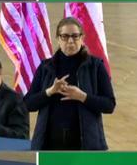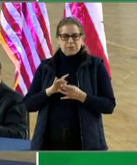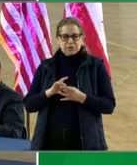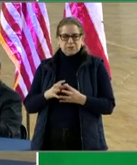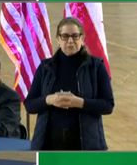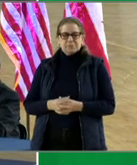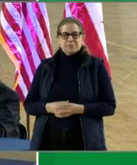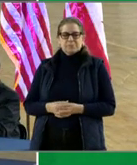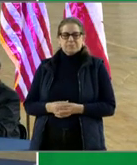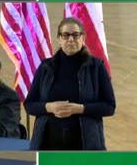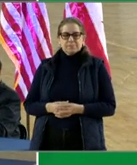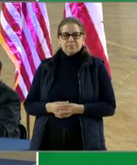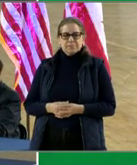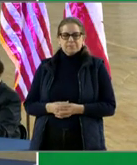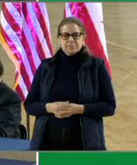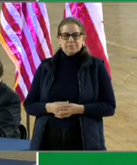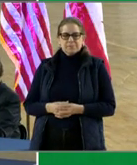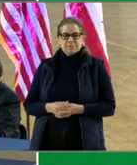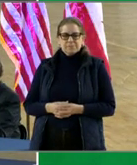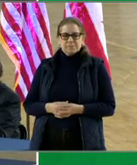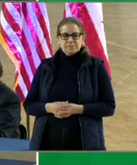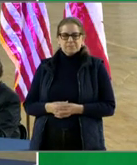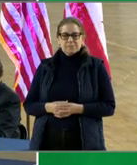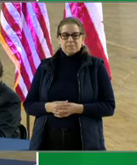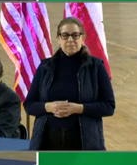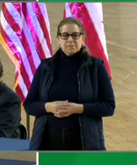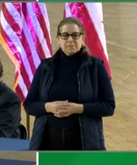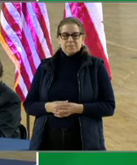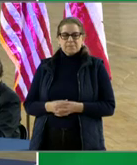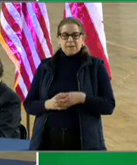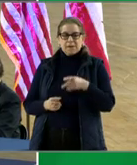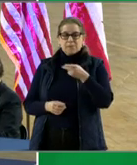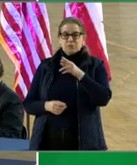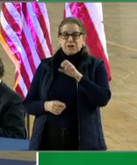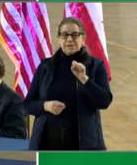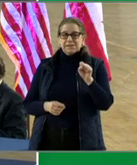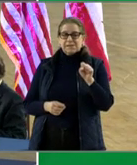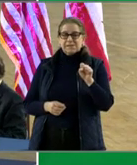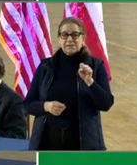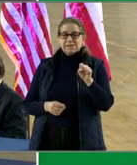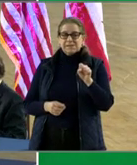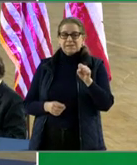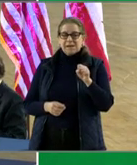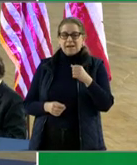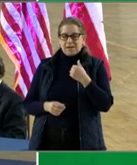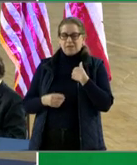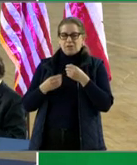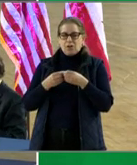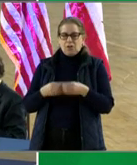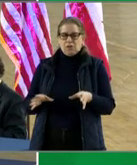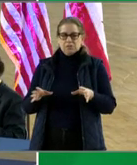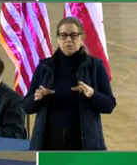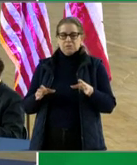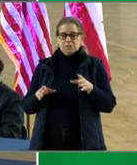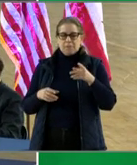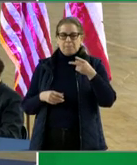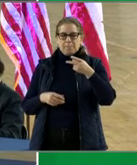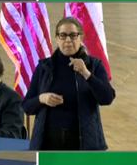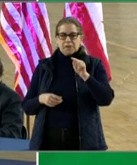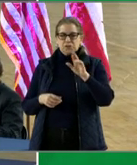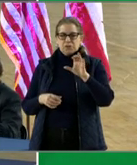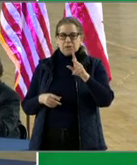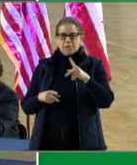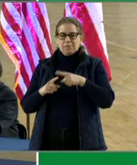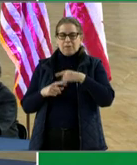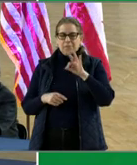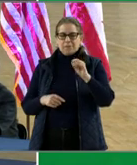some losses. Patrick at Fox 5, I want to send my condolences to him. I just talked to him last week, and he